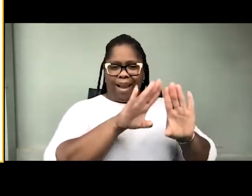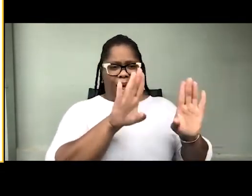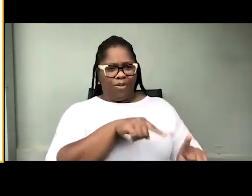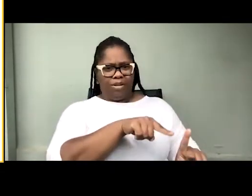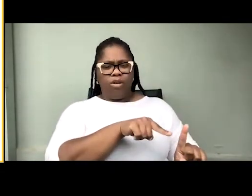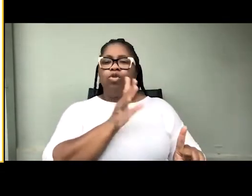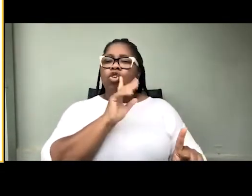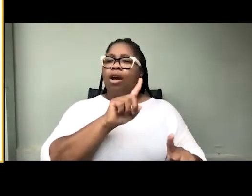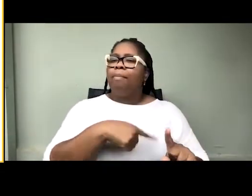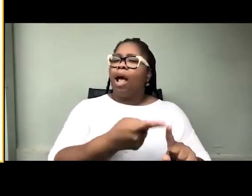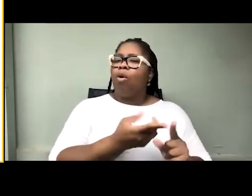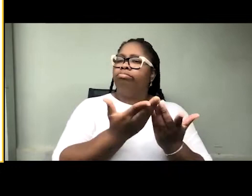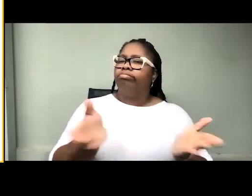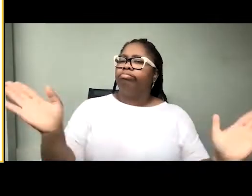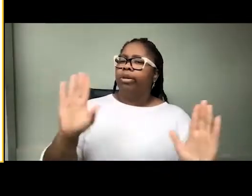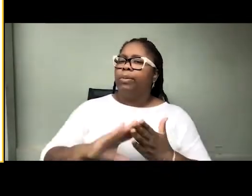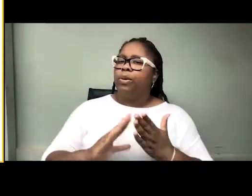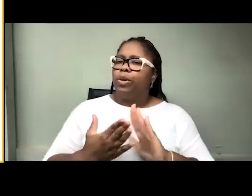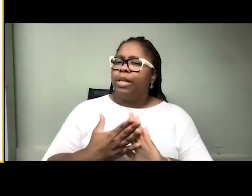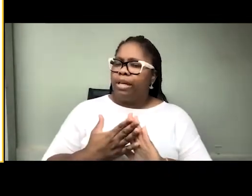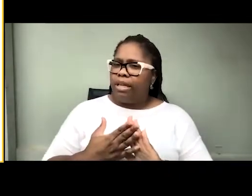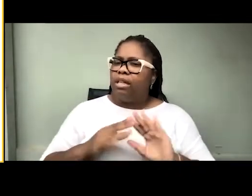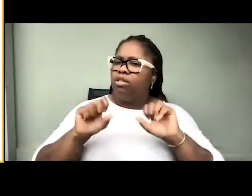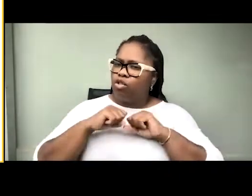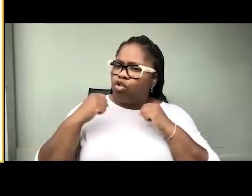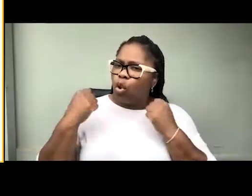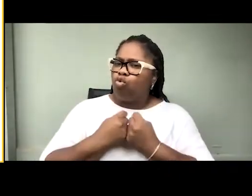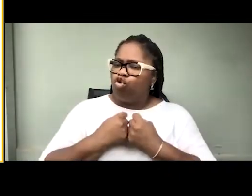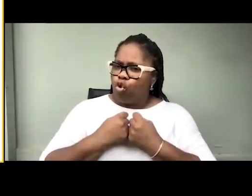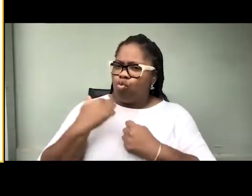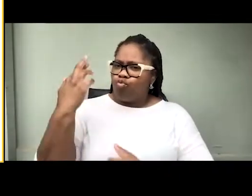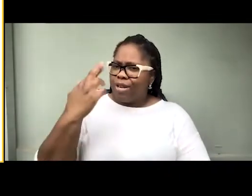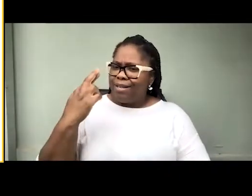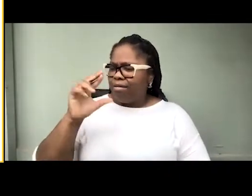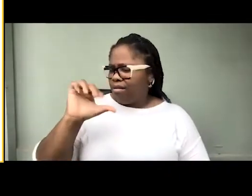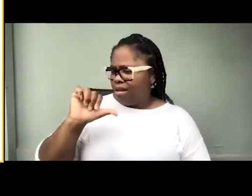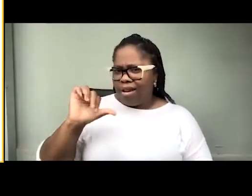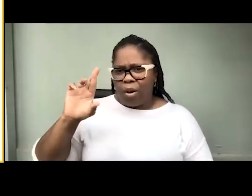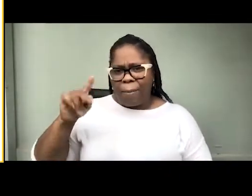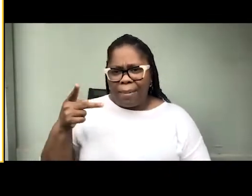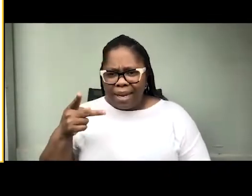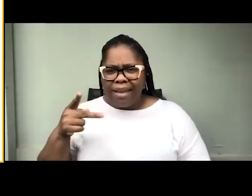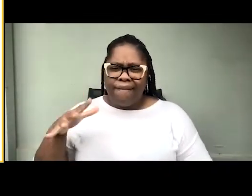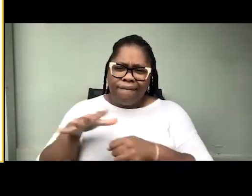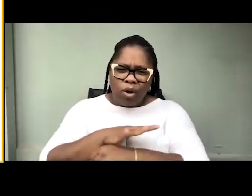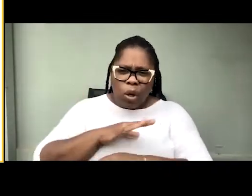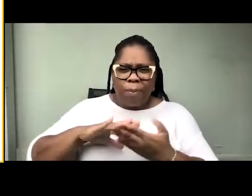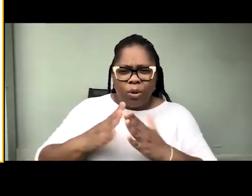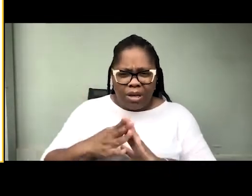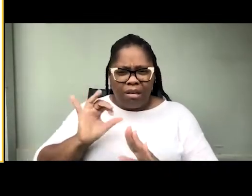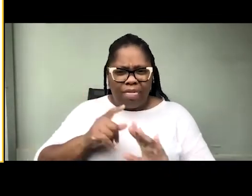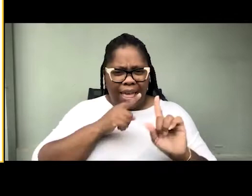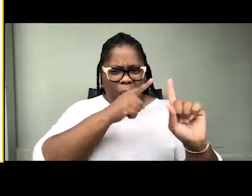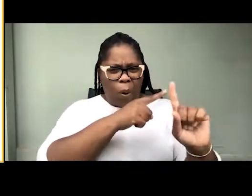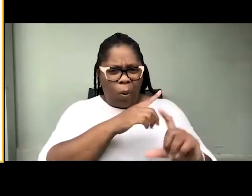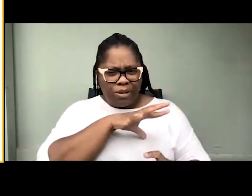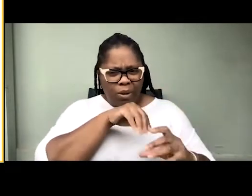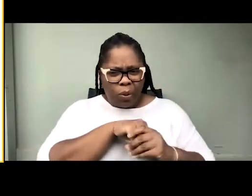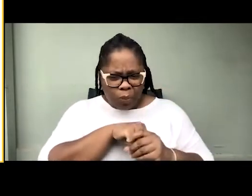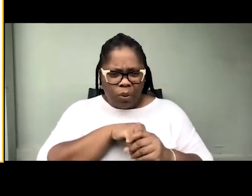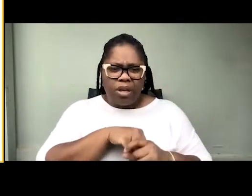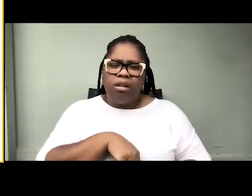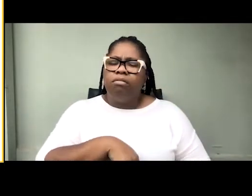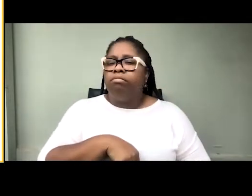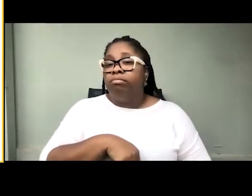This is sort of like the social determinants of health, AARP livable community sort of goal is how I think of it. So we're also talking